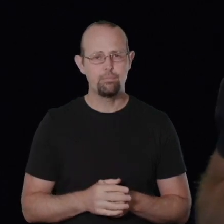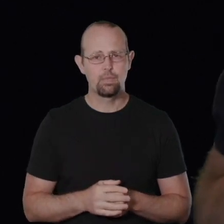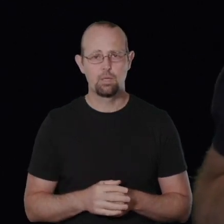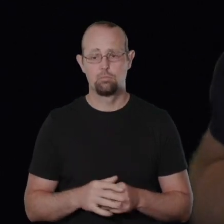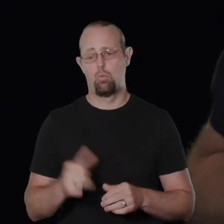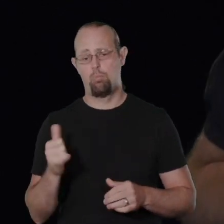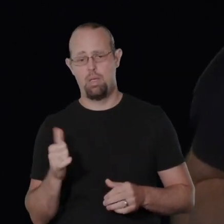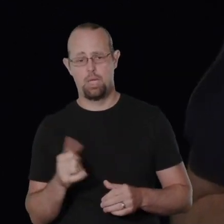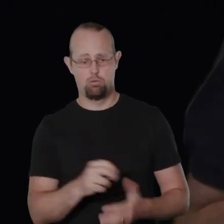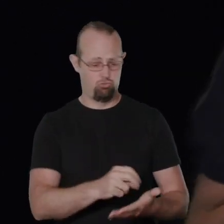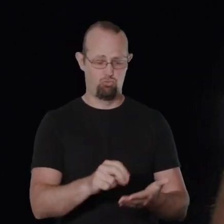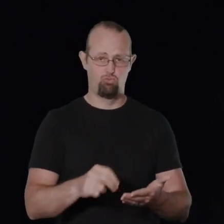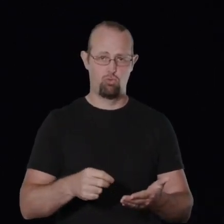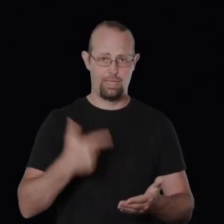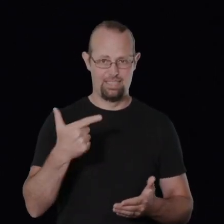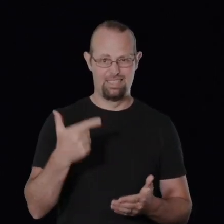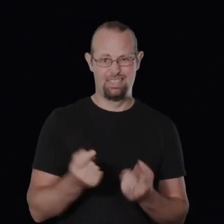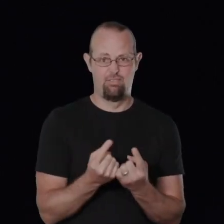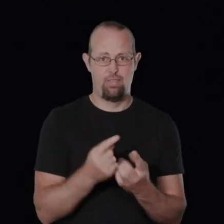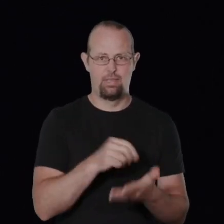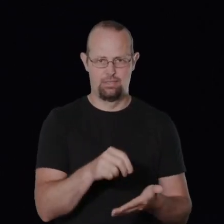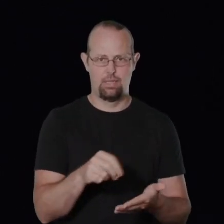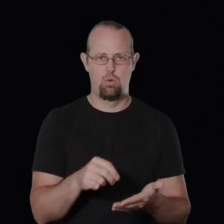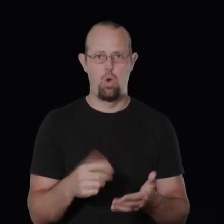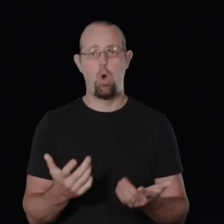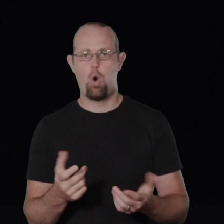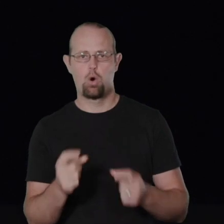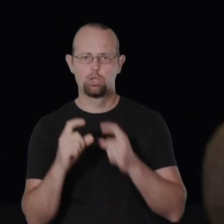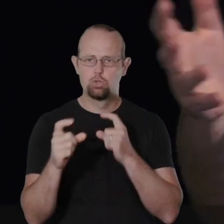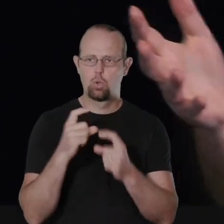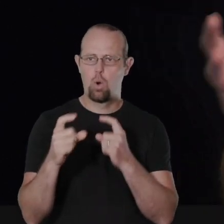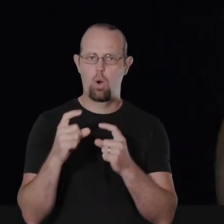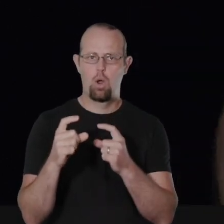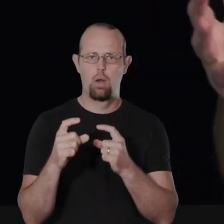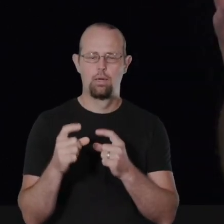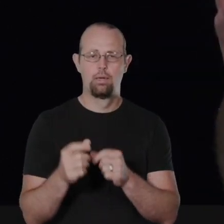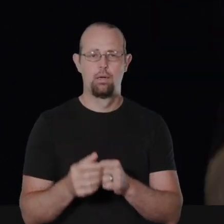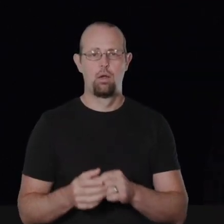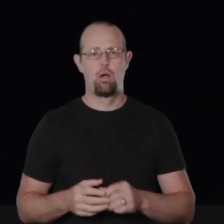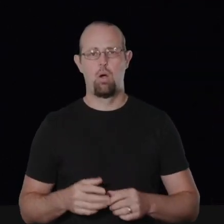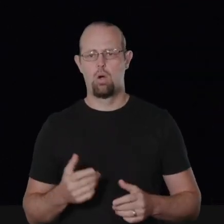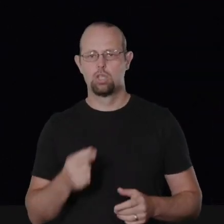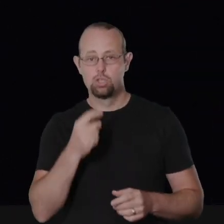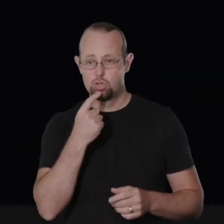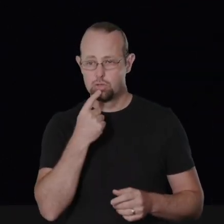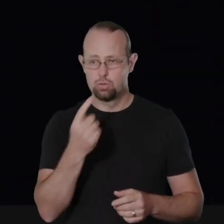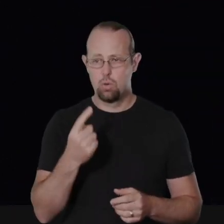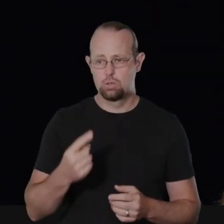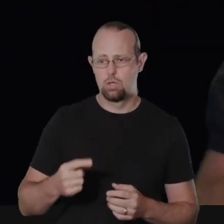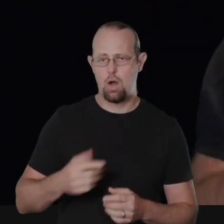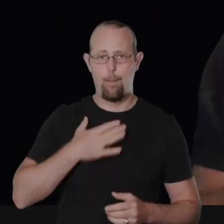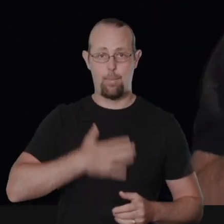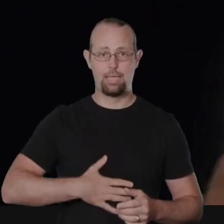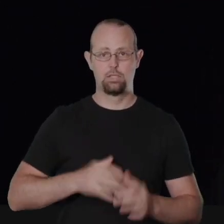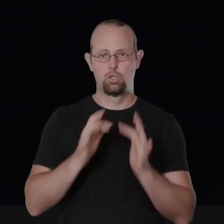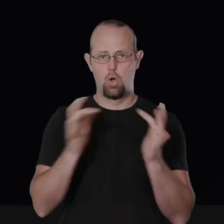discuss them if you're with other people. You might want to talk to some of our pastors online. You might want to email us if you don't have the facility to do that.